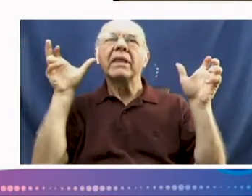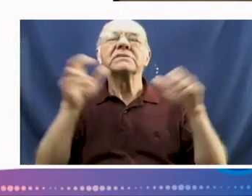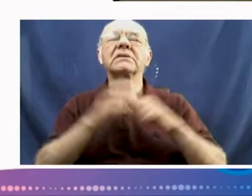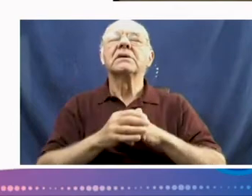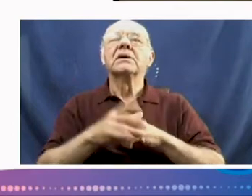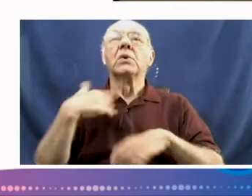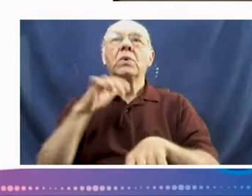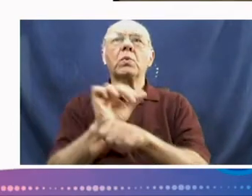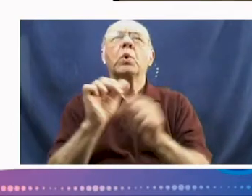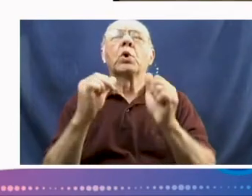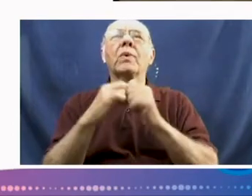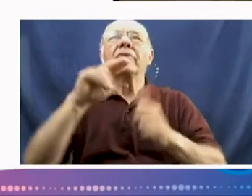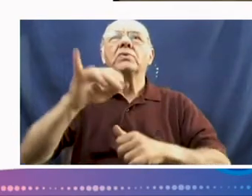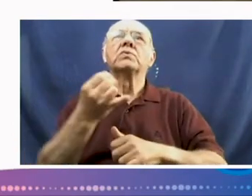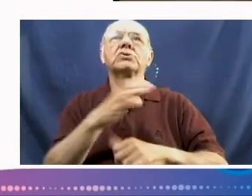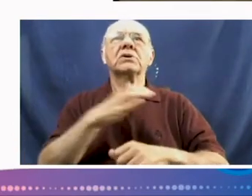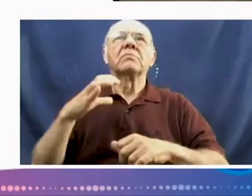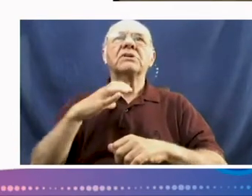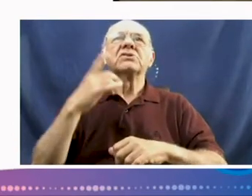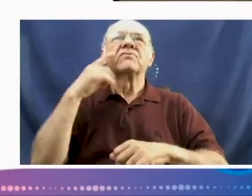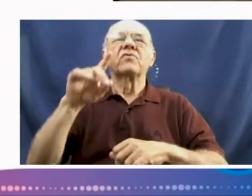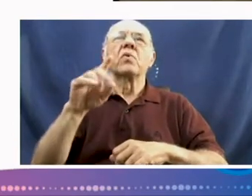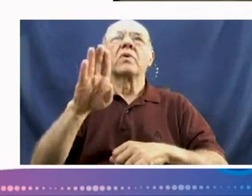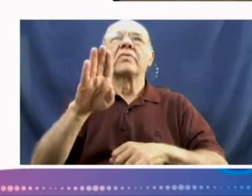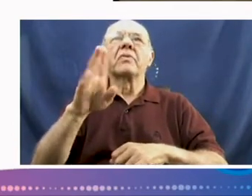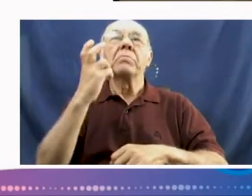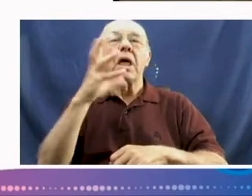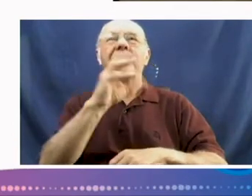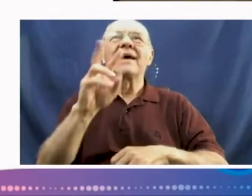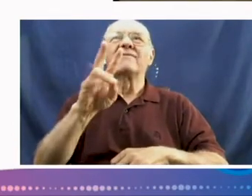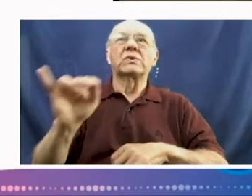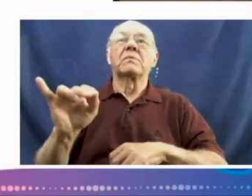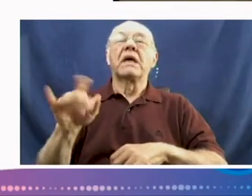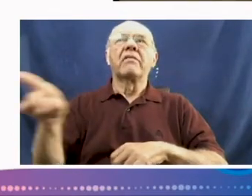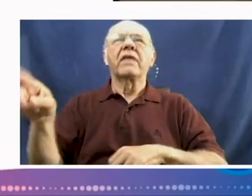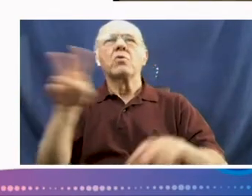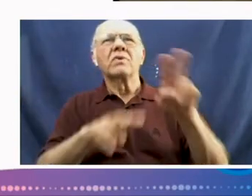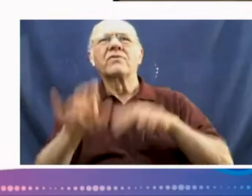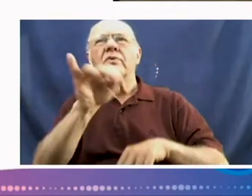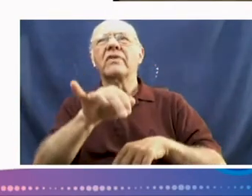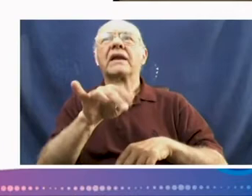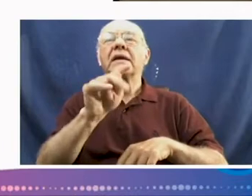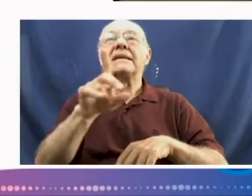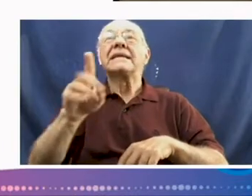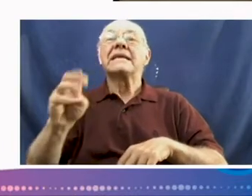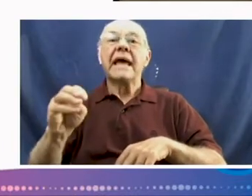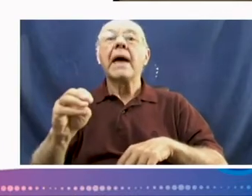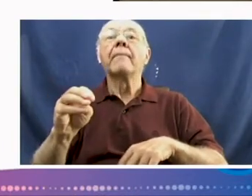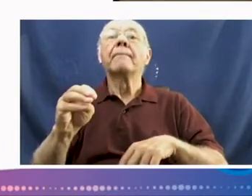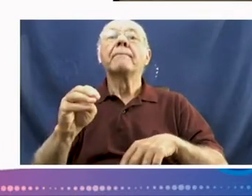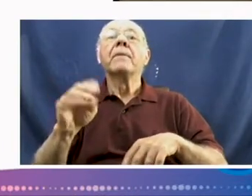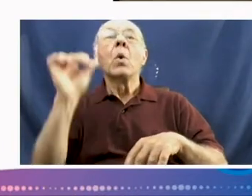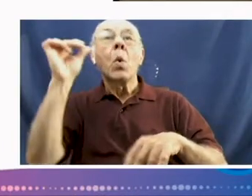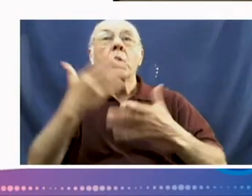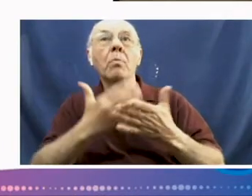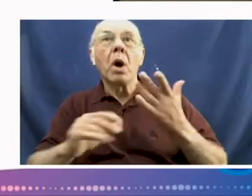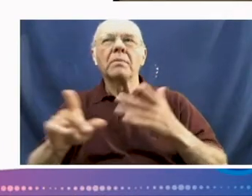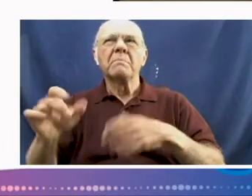New Jersey Commission for the Blind and Visually Impaired to review TVM's audio instructions and made improvements based on their